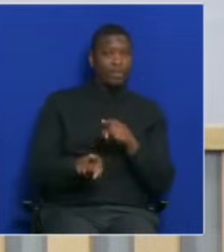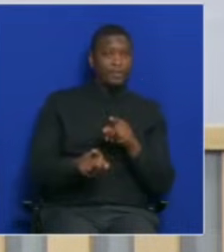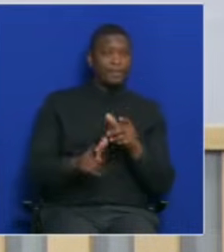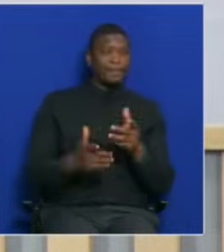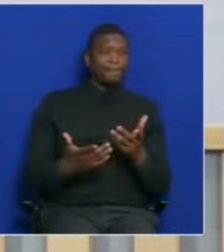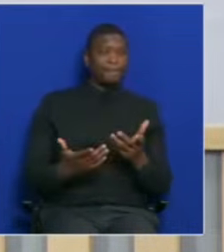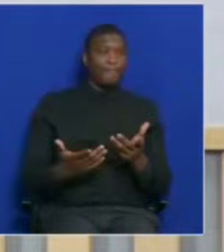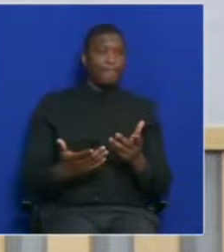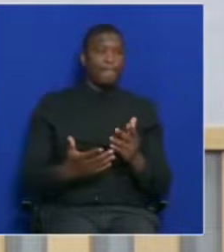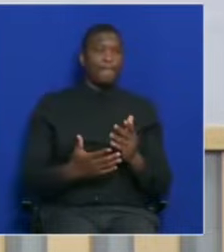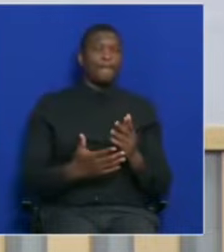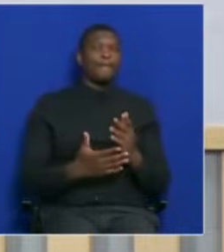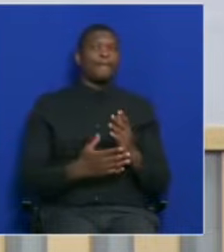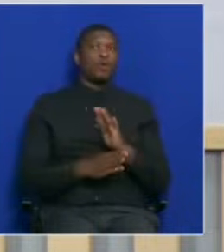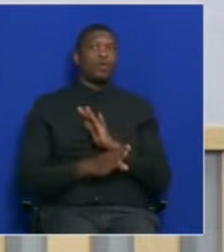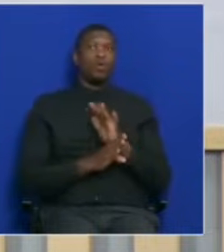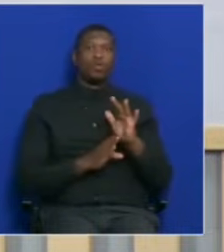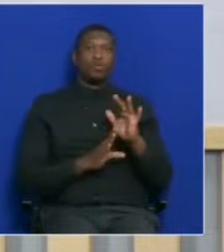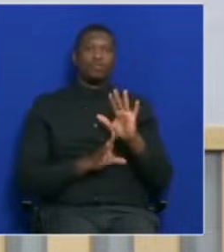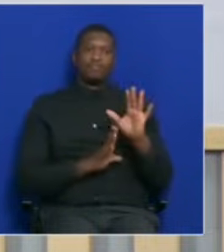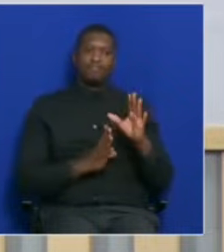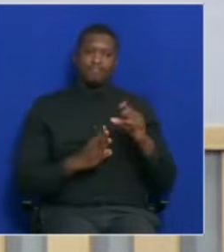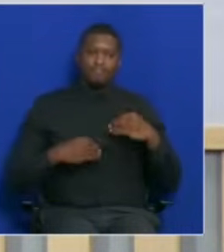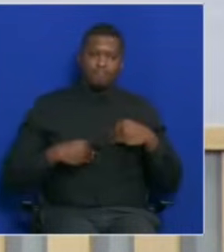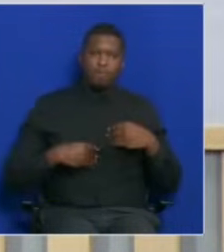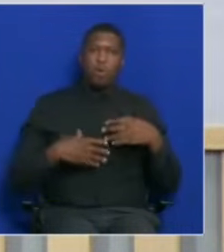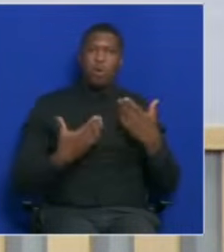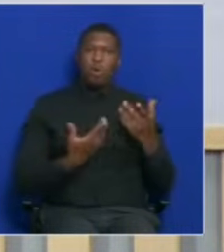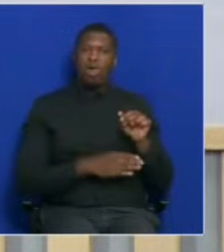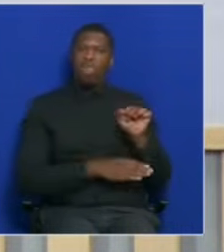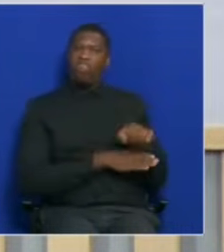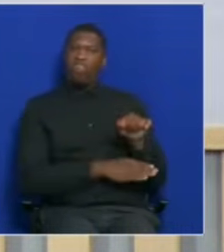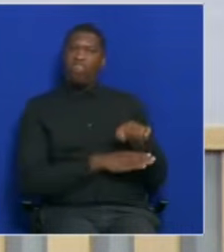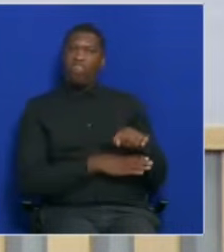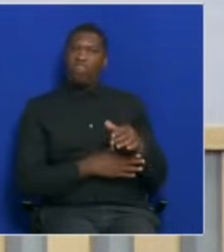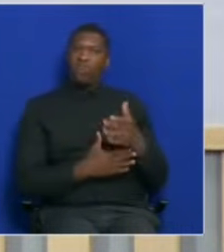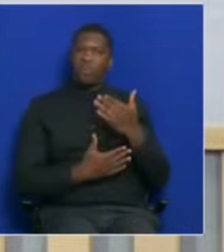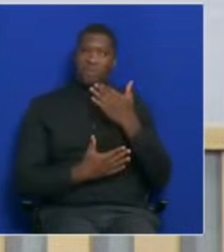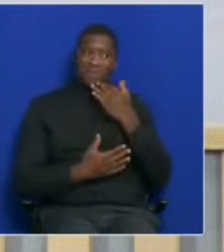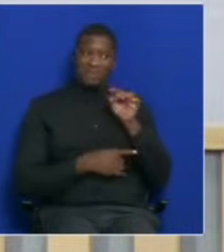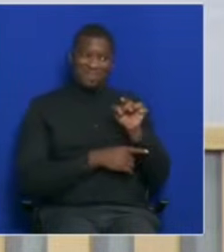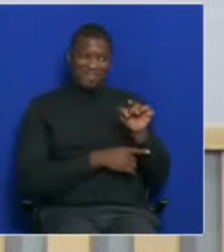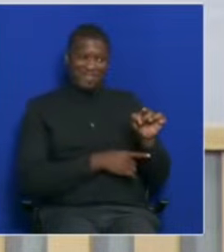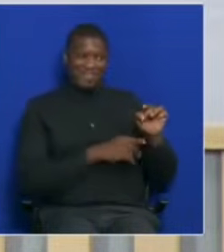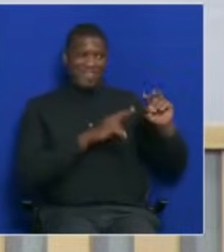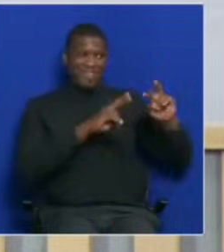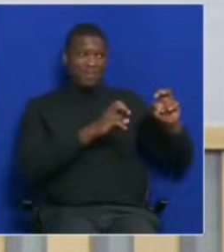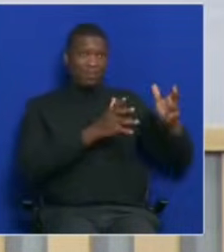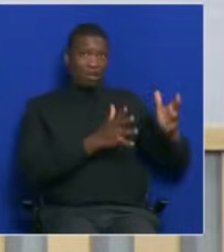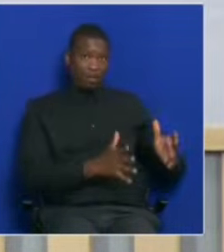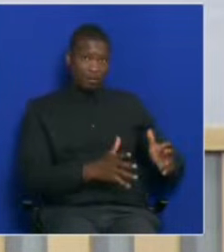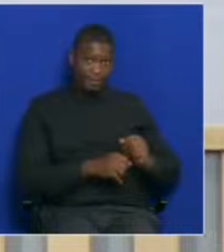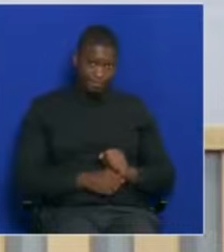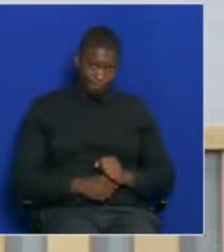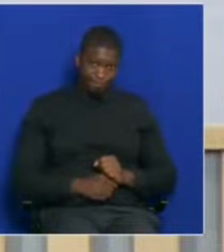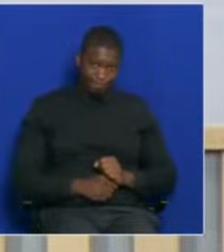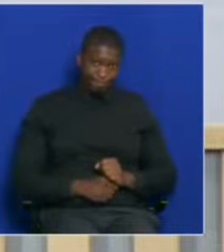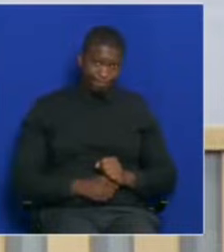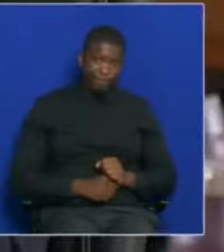taken or taken as disrespect by the investigators. Yes. And